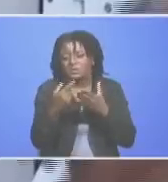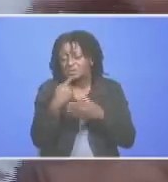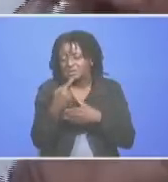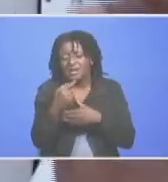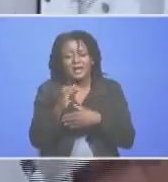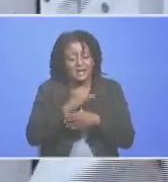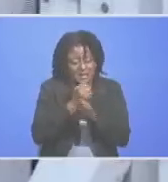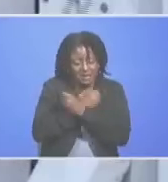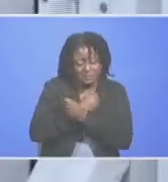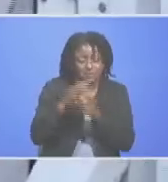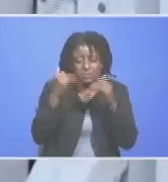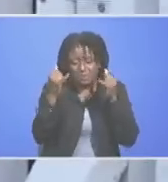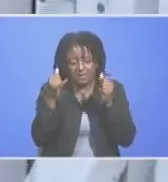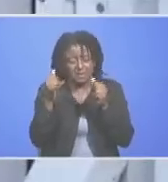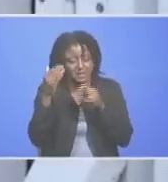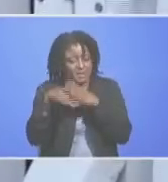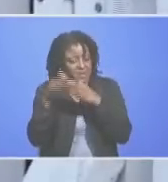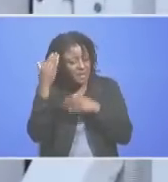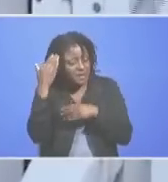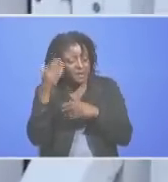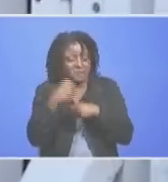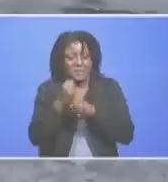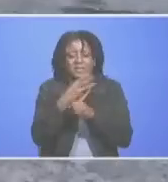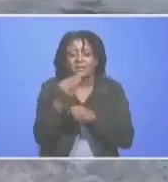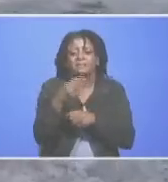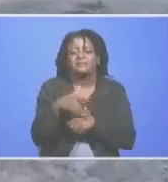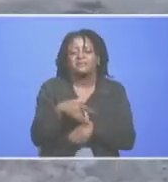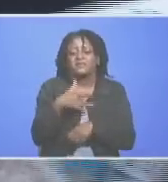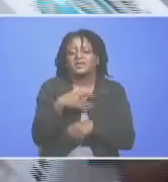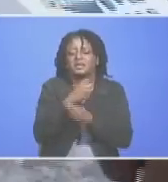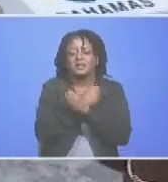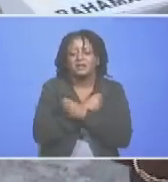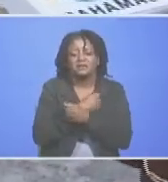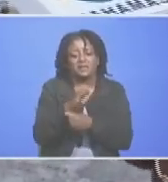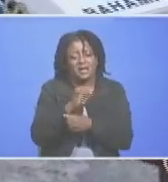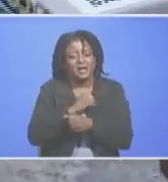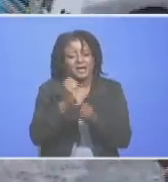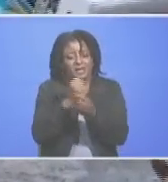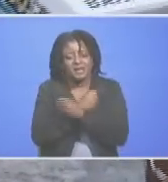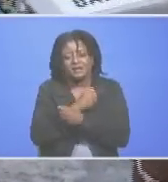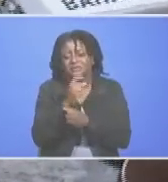make them feel love. That's the bottom line. I love you.